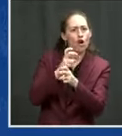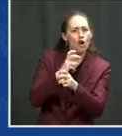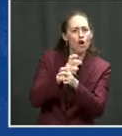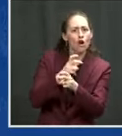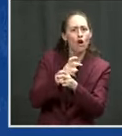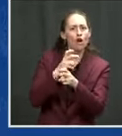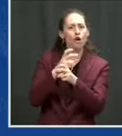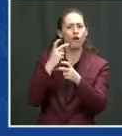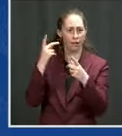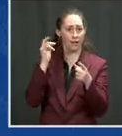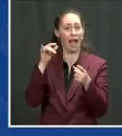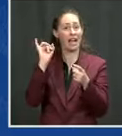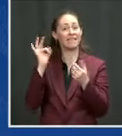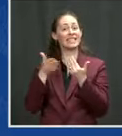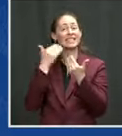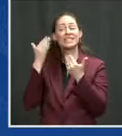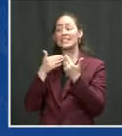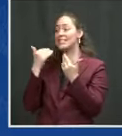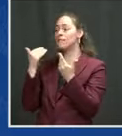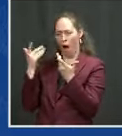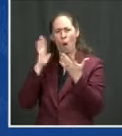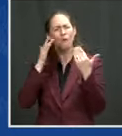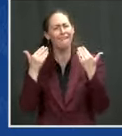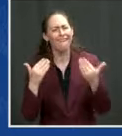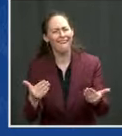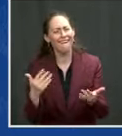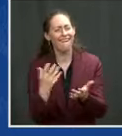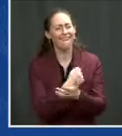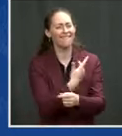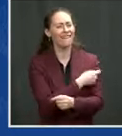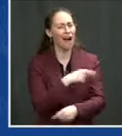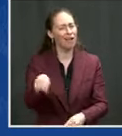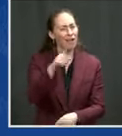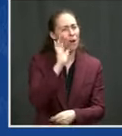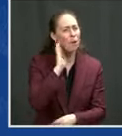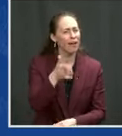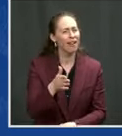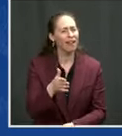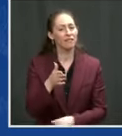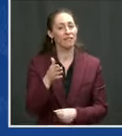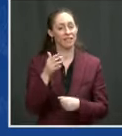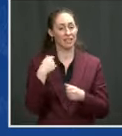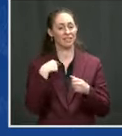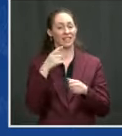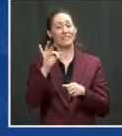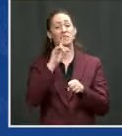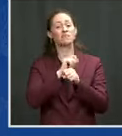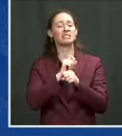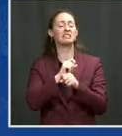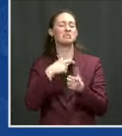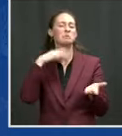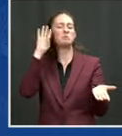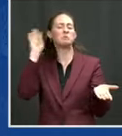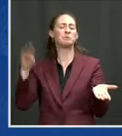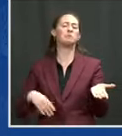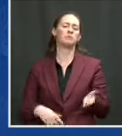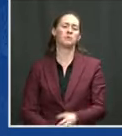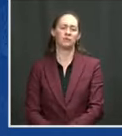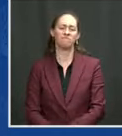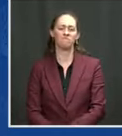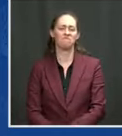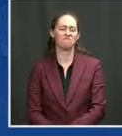I've been so impressed. And it doesn't surprise me, actually, that governors and local officials are really good at knowing